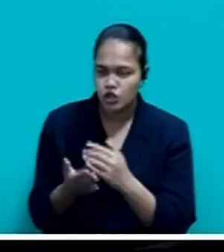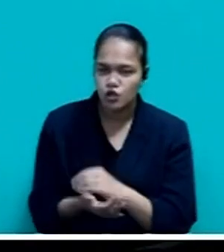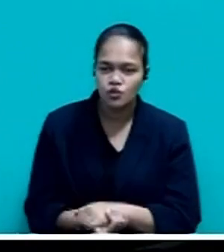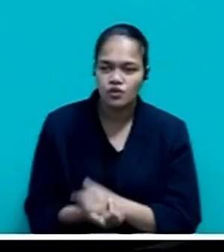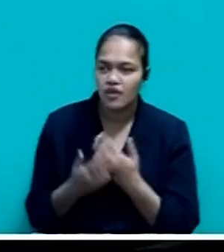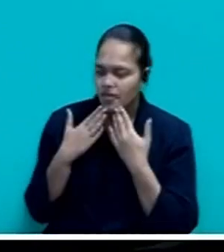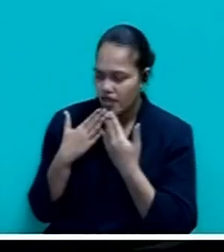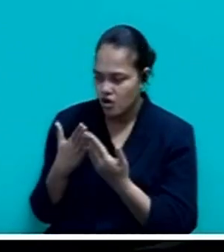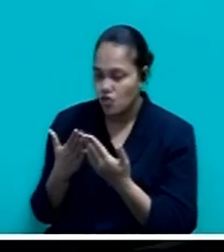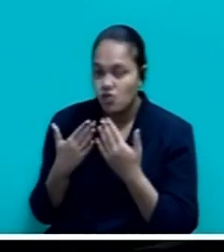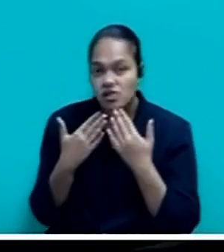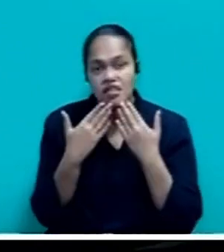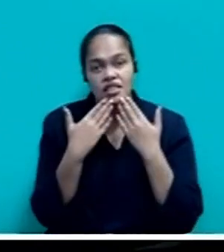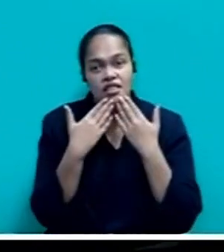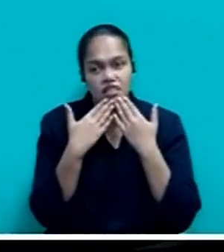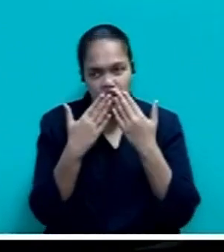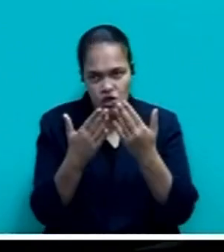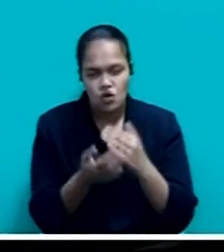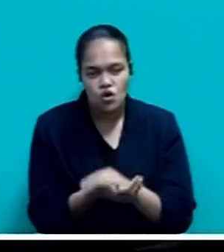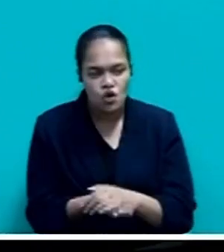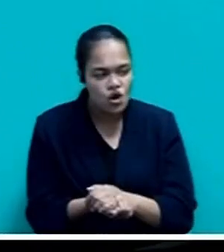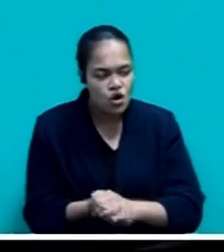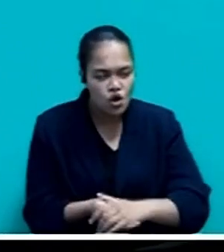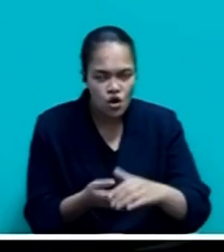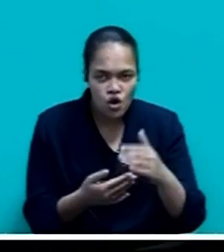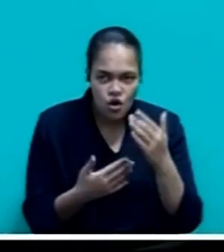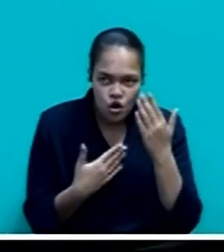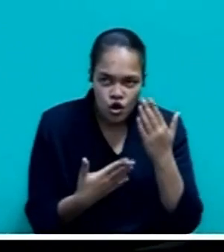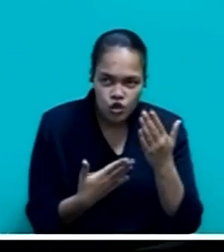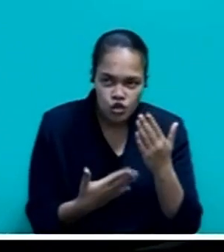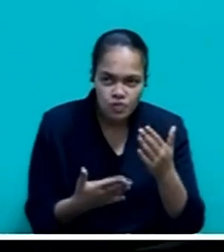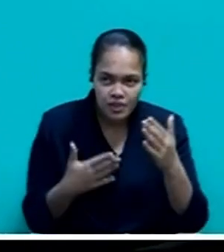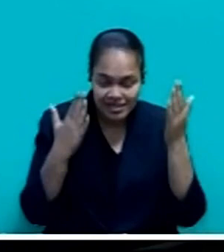Thank you, Honourable Speaker. I love the change of tunes.